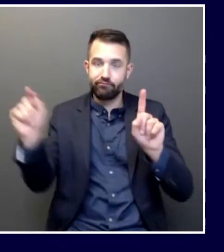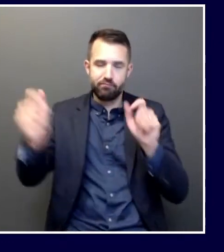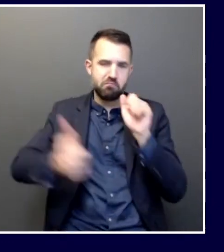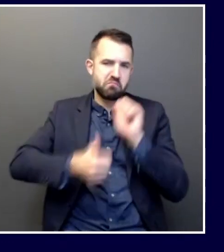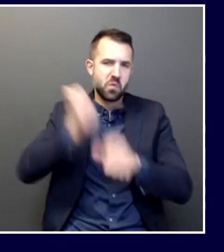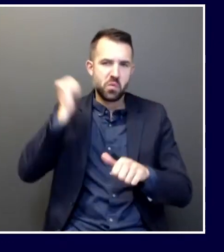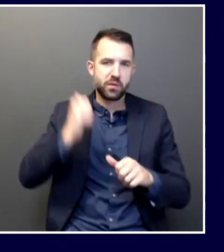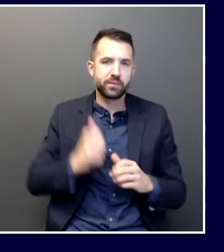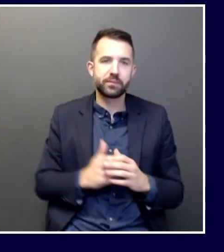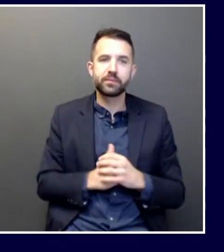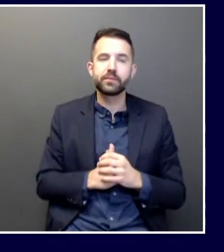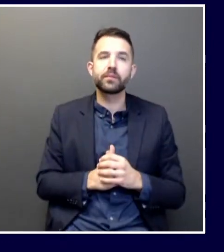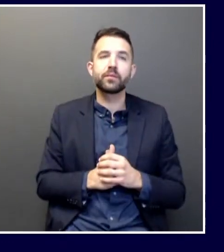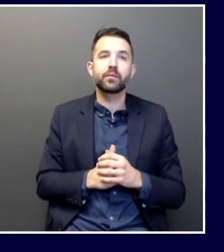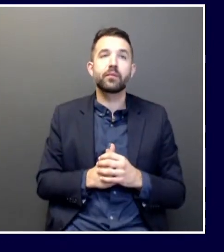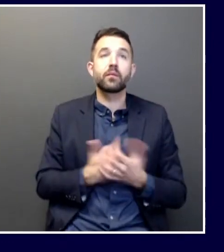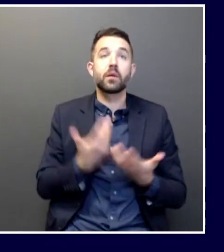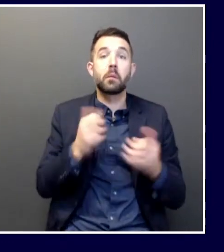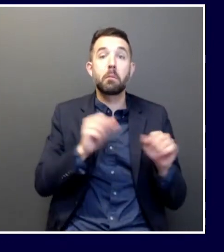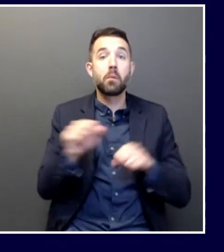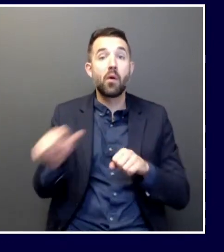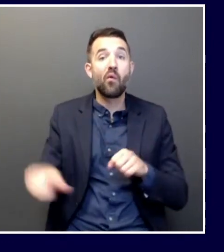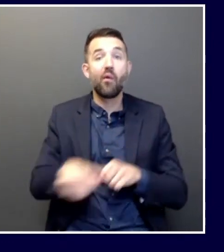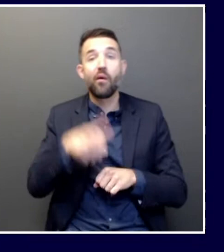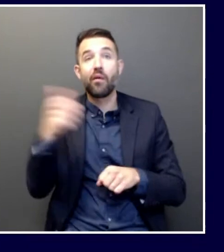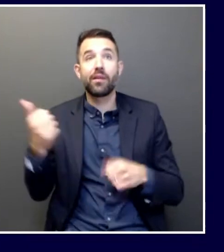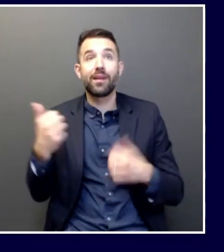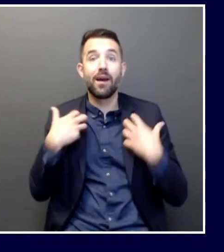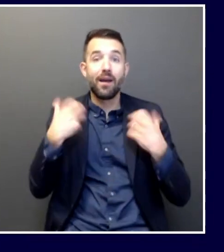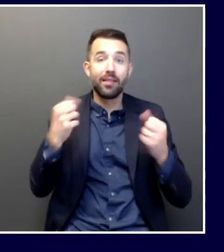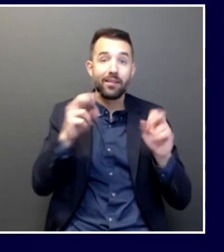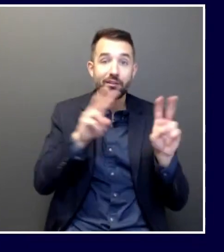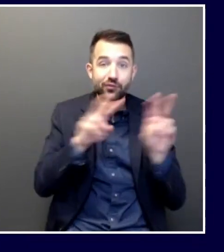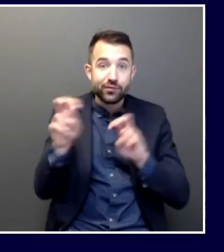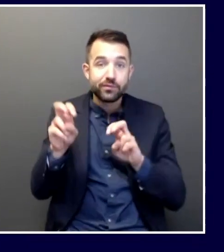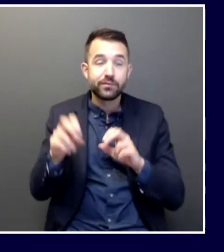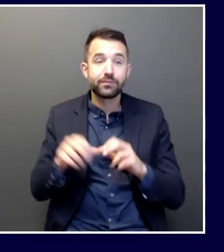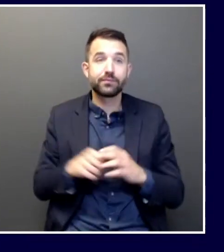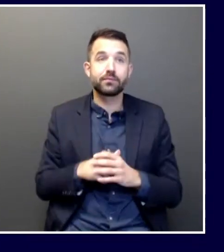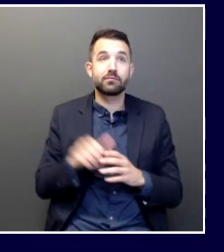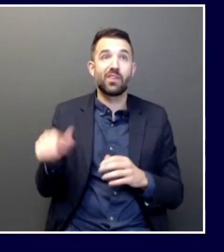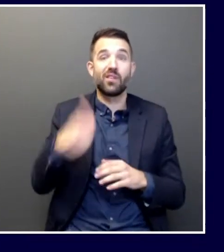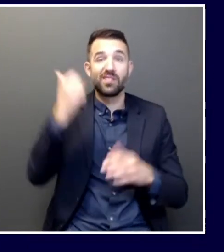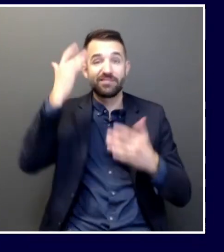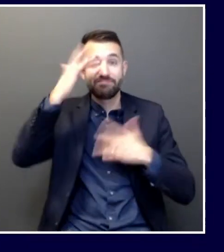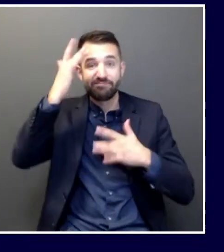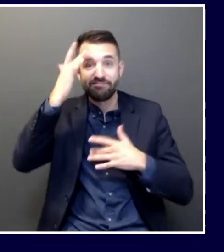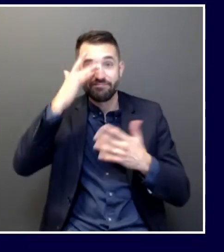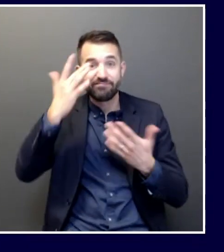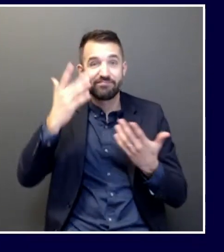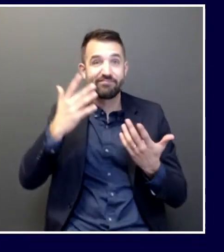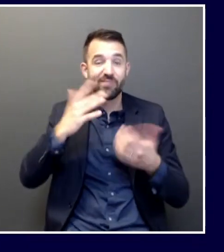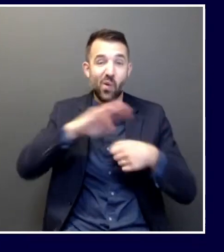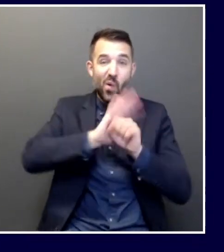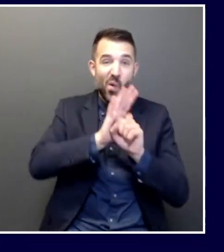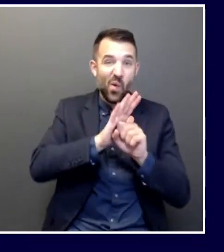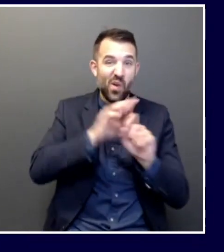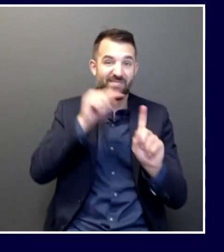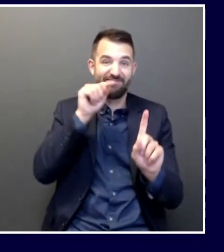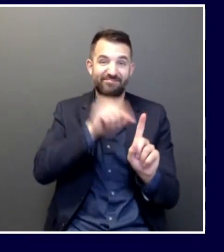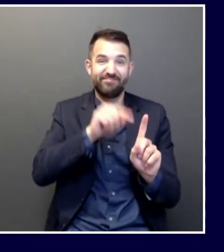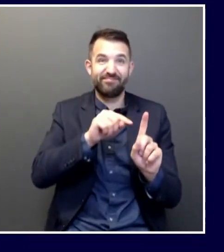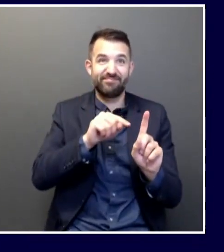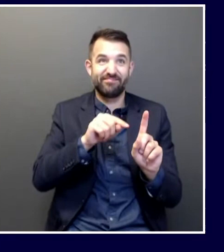have other chronic medical conditions that mean that if or when they get COVID and experience a